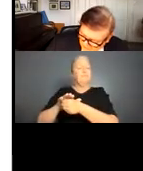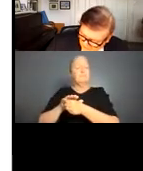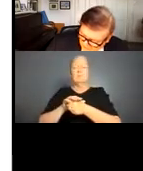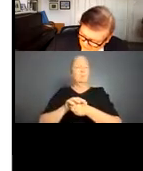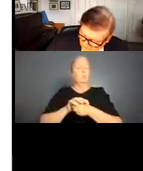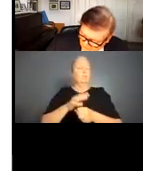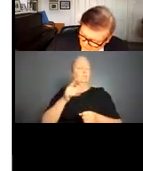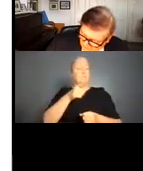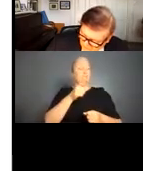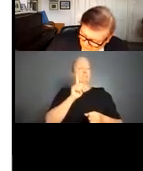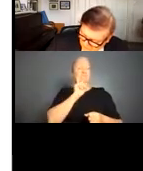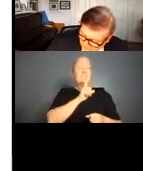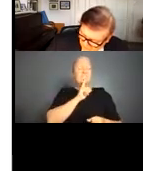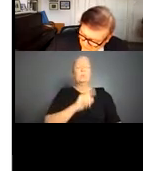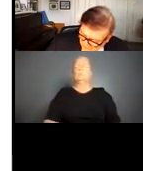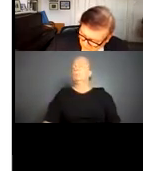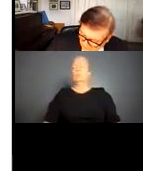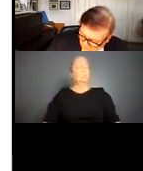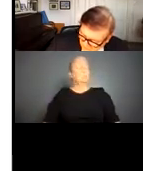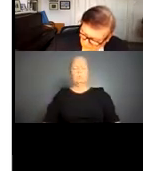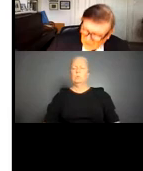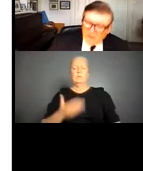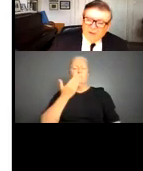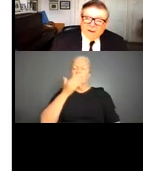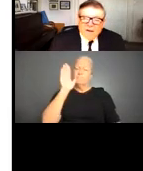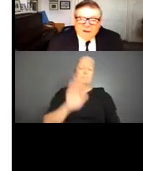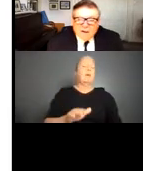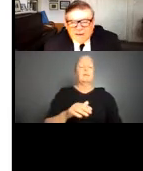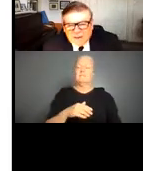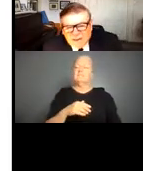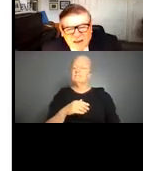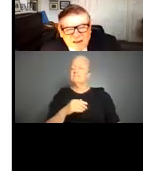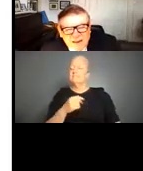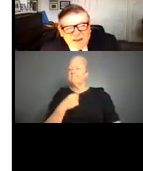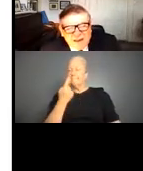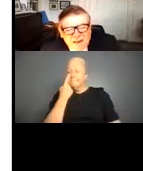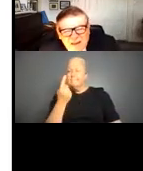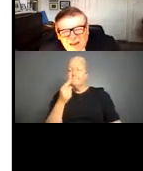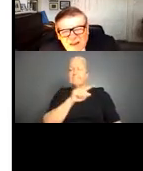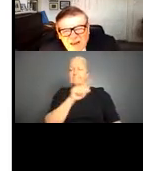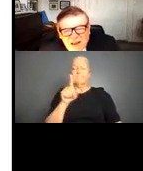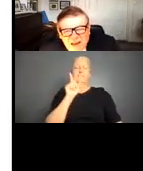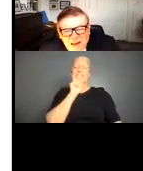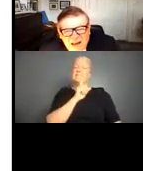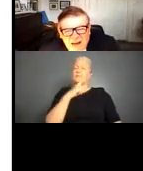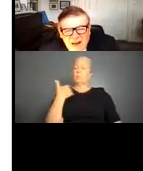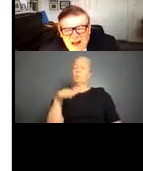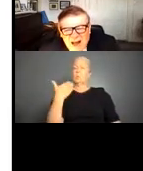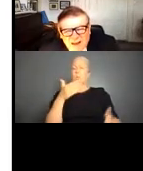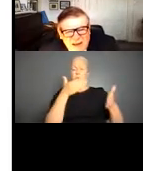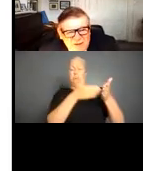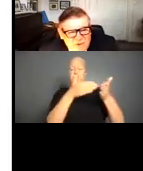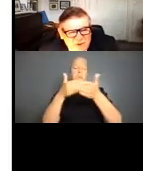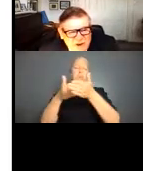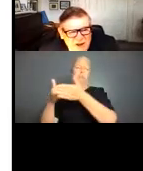unfortunate during that time. So this was the issue which some of the hearing impaired people have faced during lockdown period. I